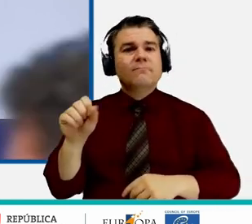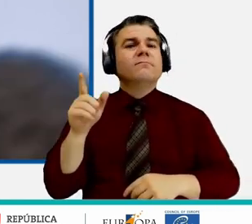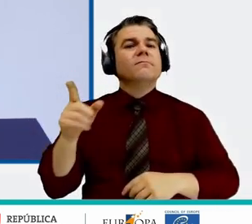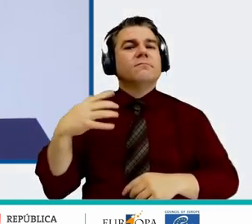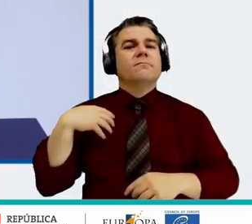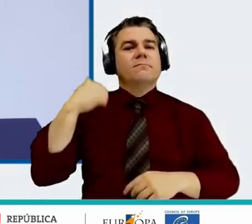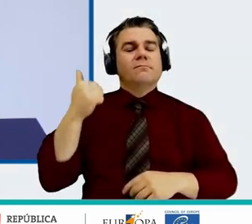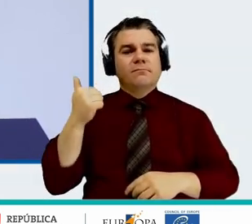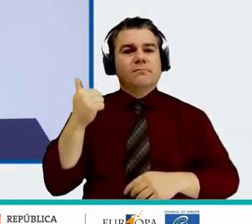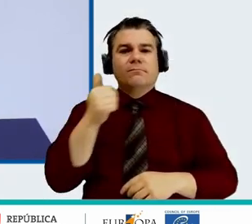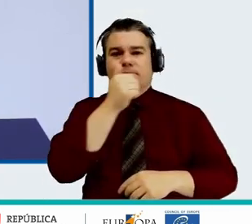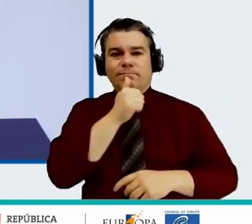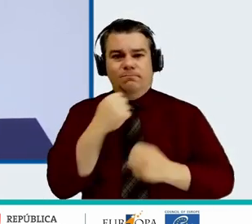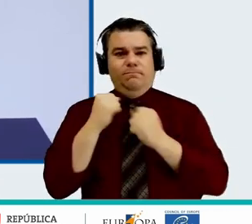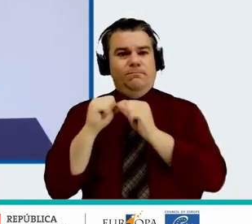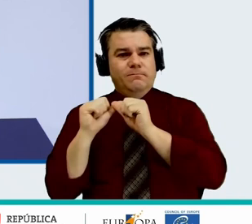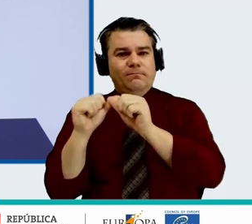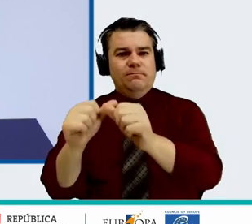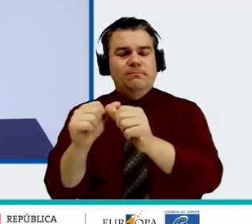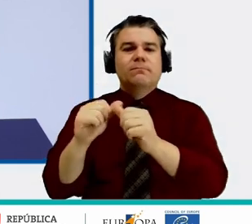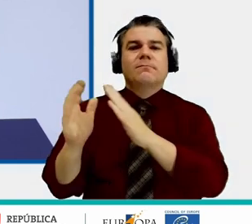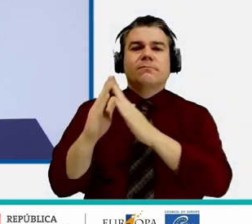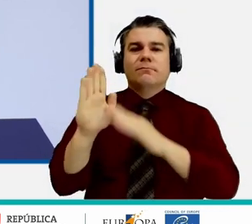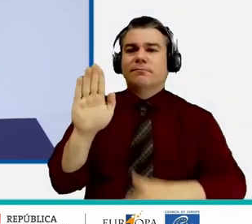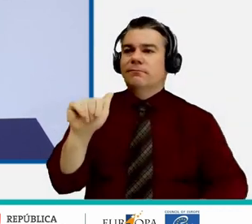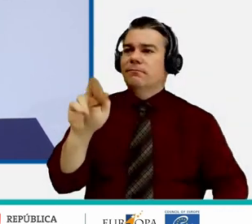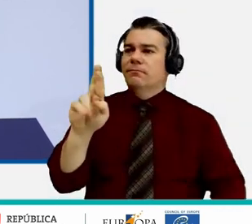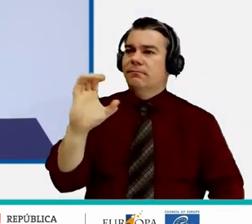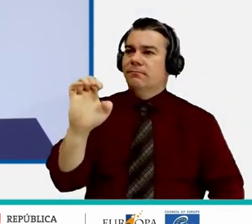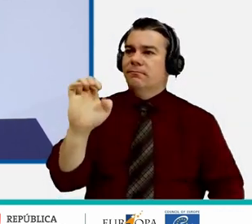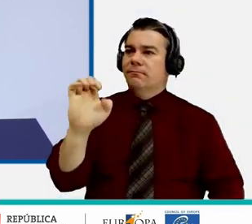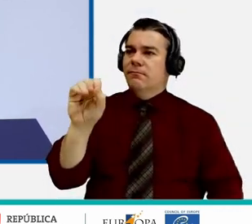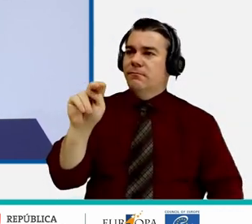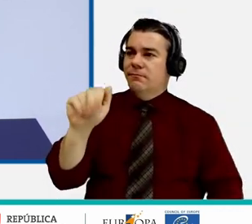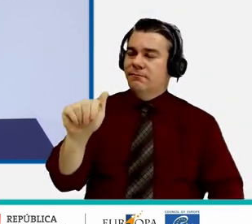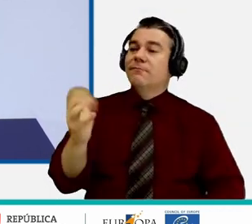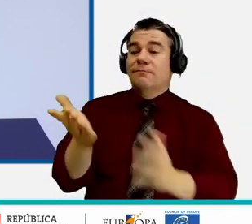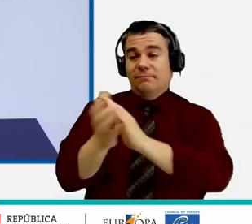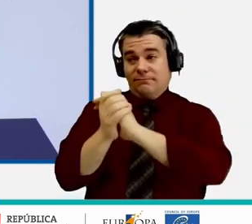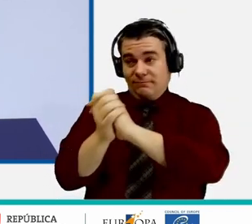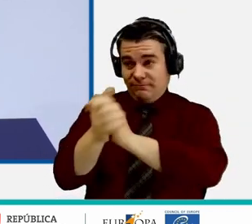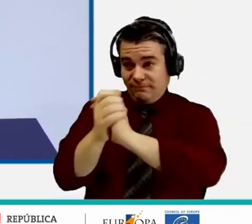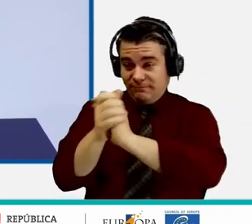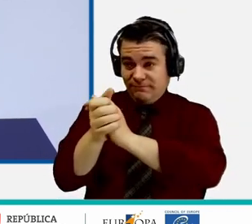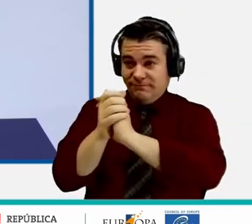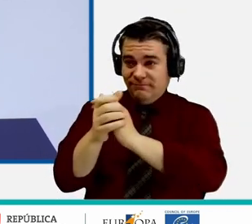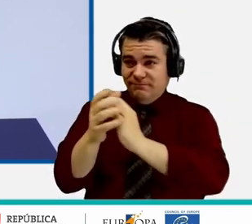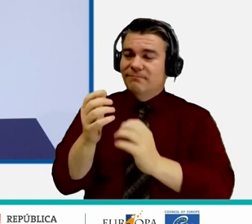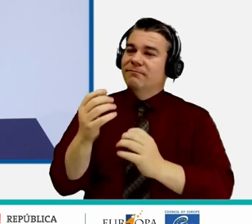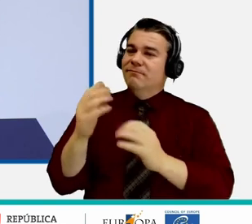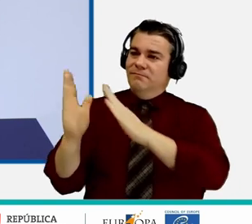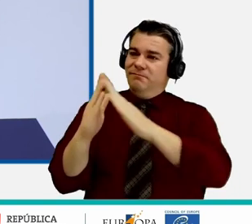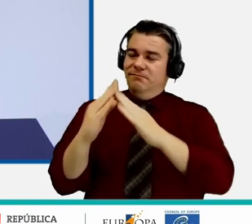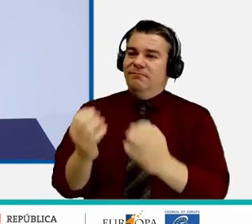Barcelona. Ares, first of all, congratulations to Barcelona on becoming a resilience